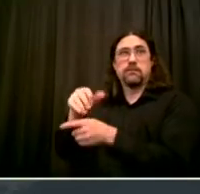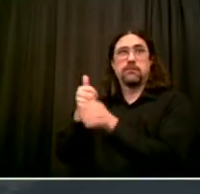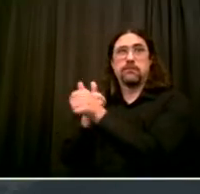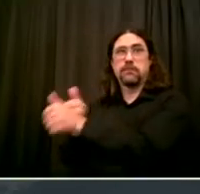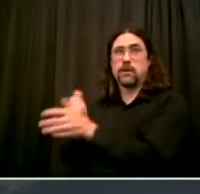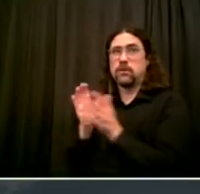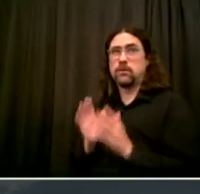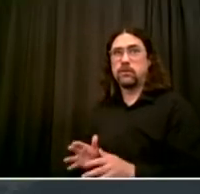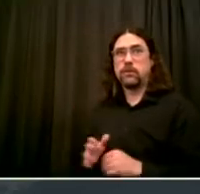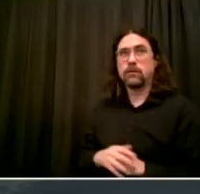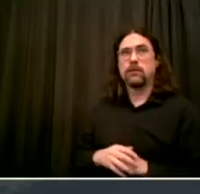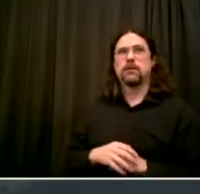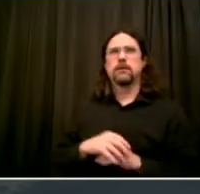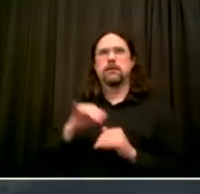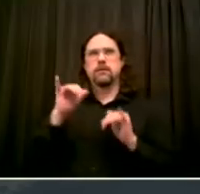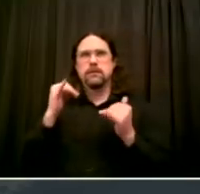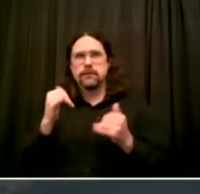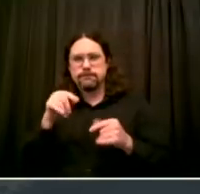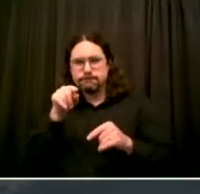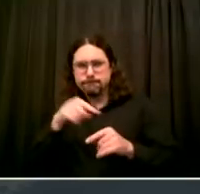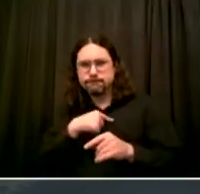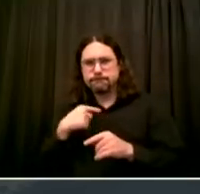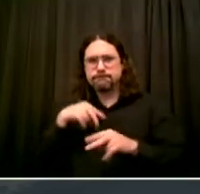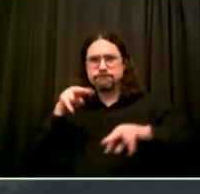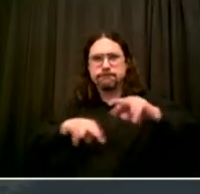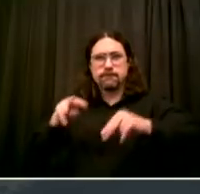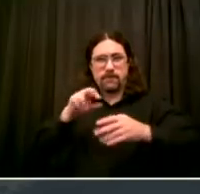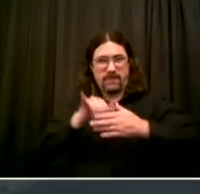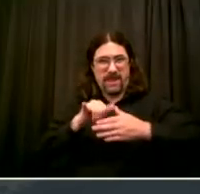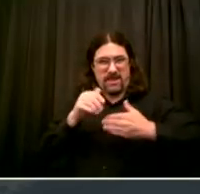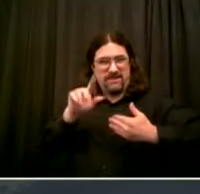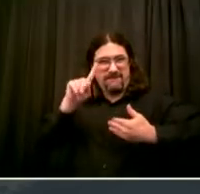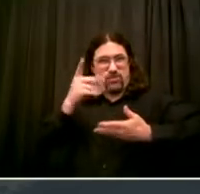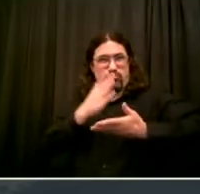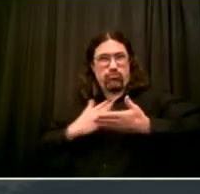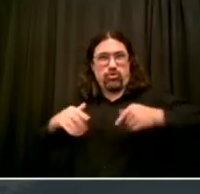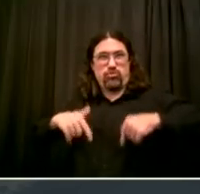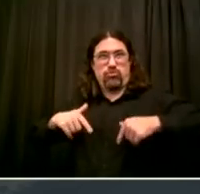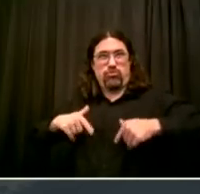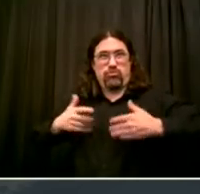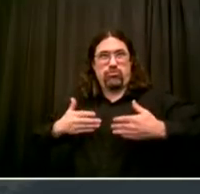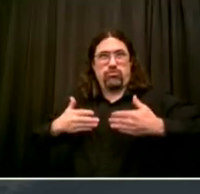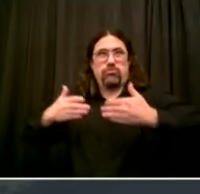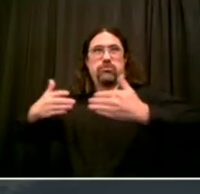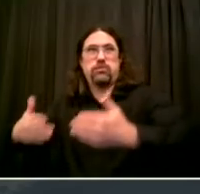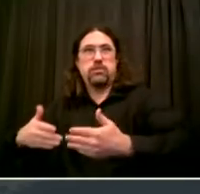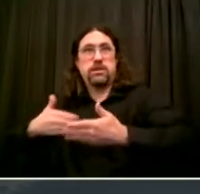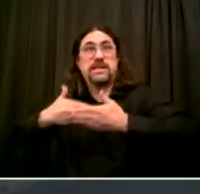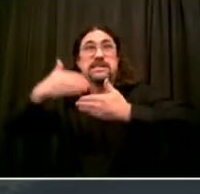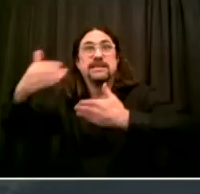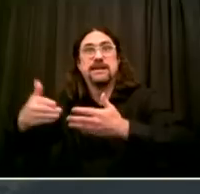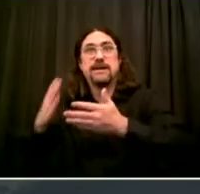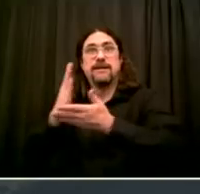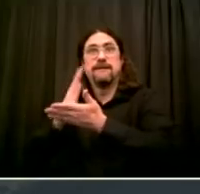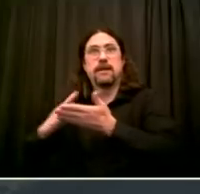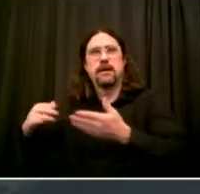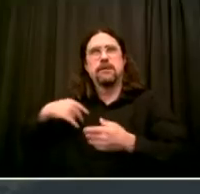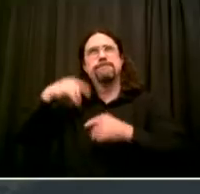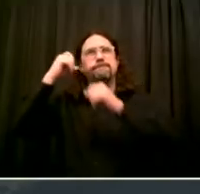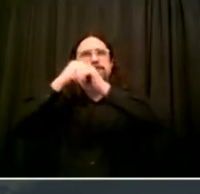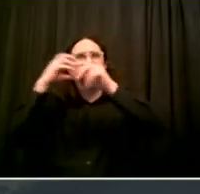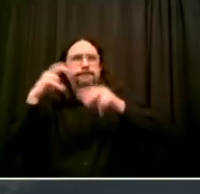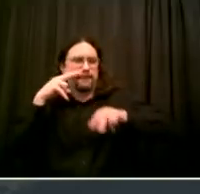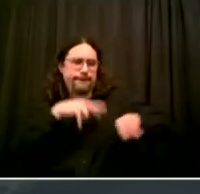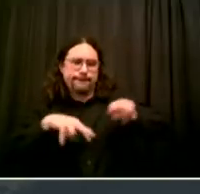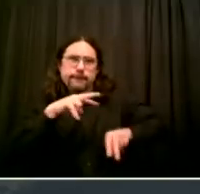think about what has made us strong, it is the testing being more available, the